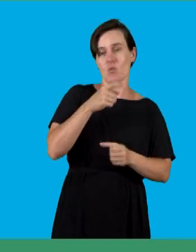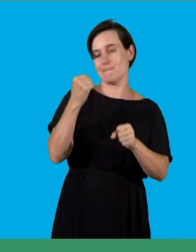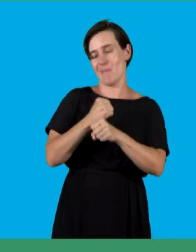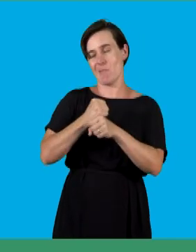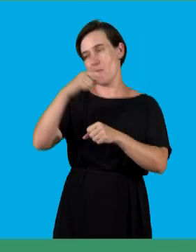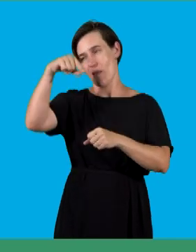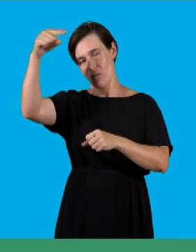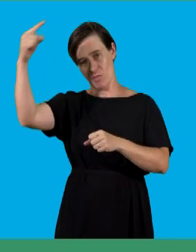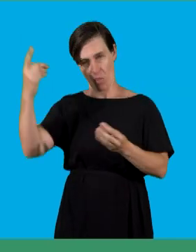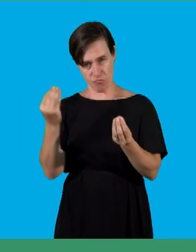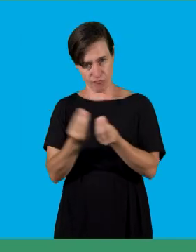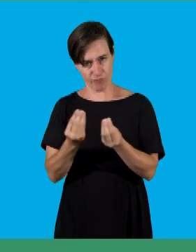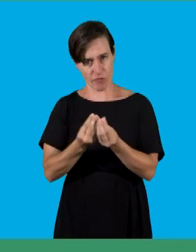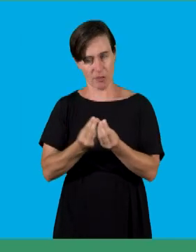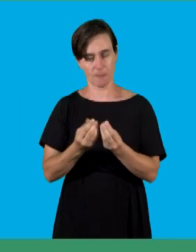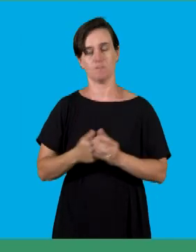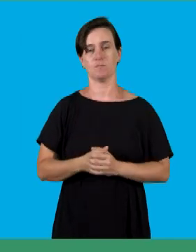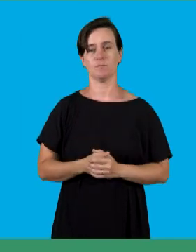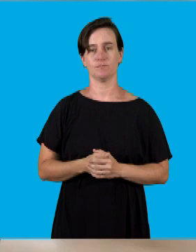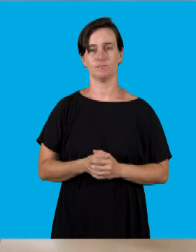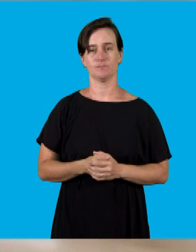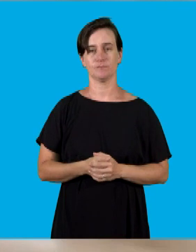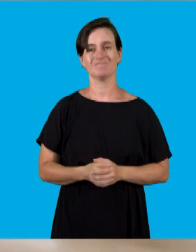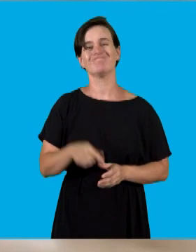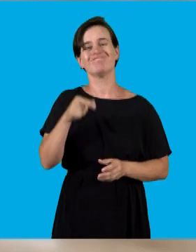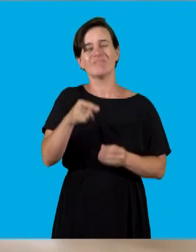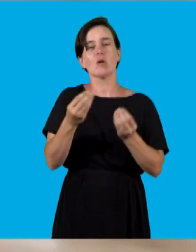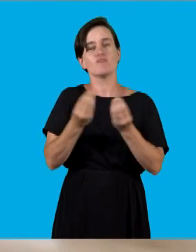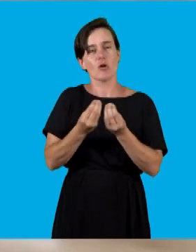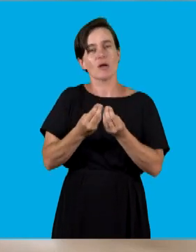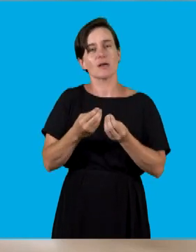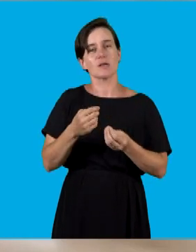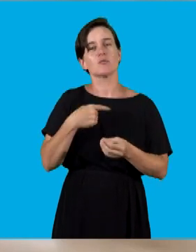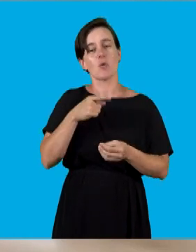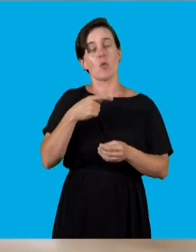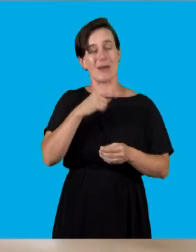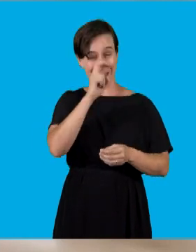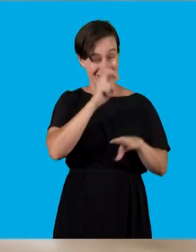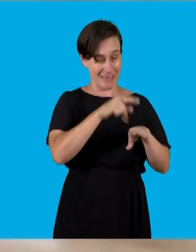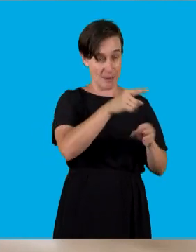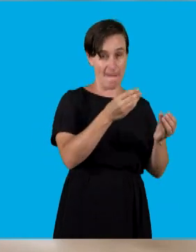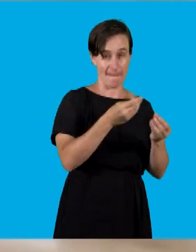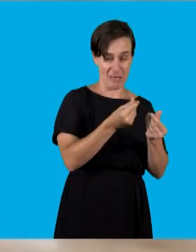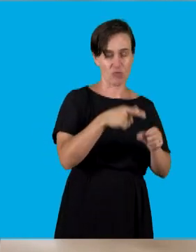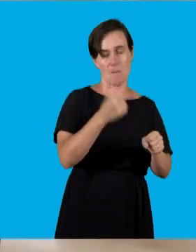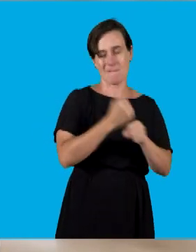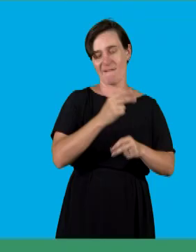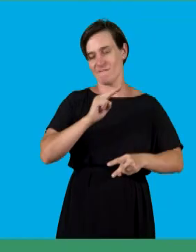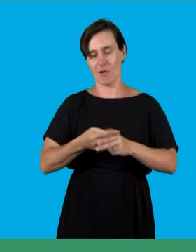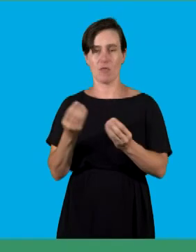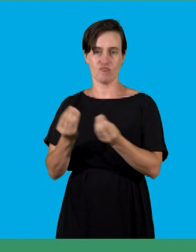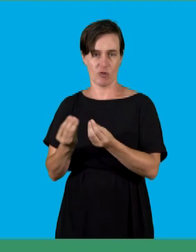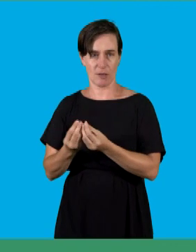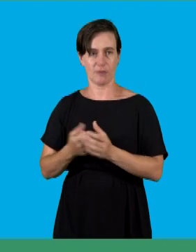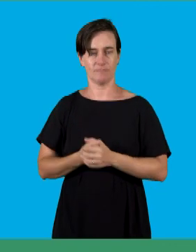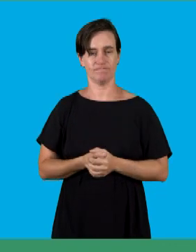production of other goods. So in simple terms, it's a product that we need to make our final product.